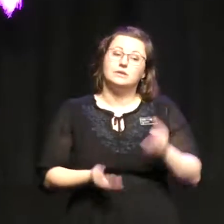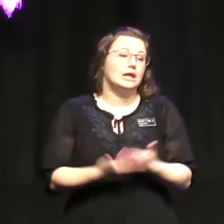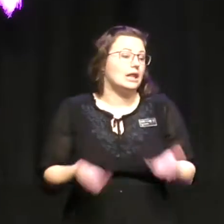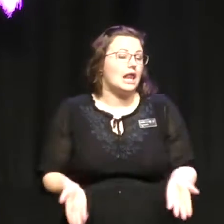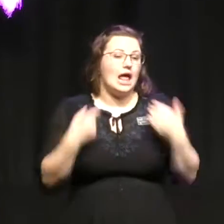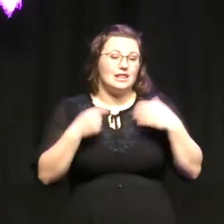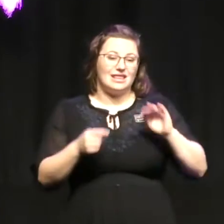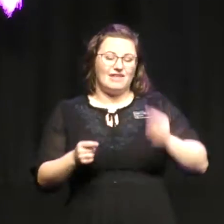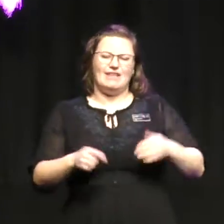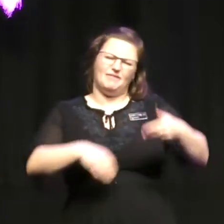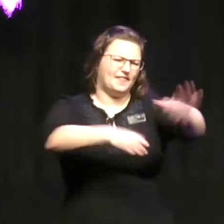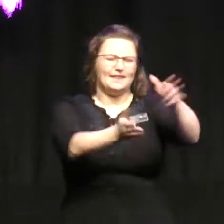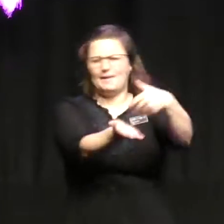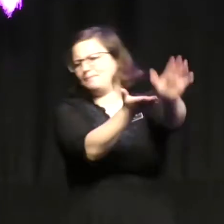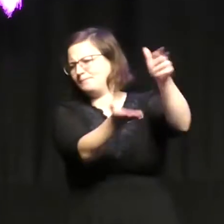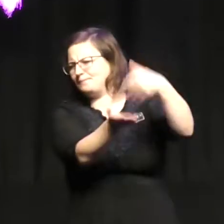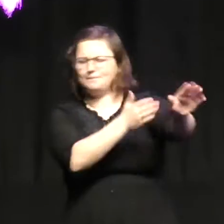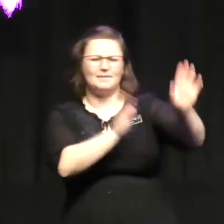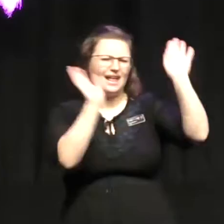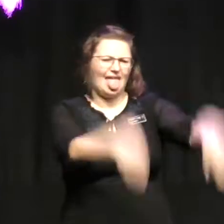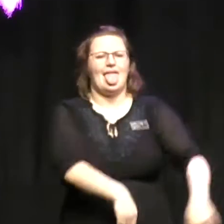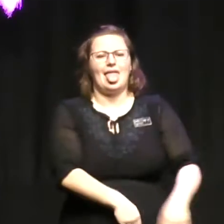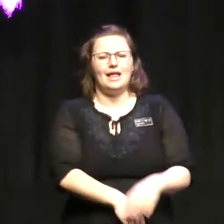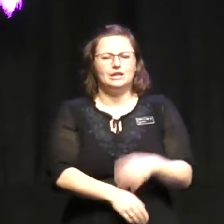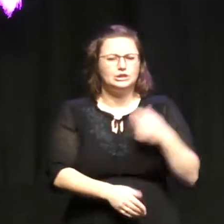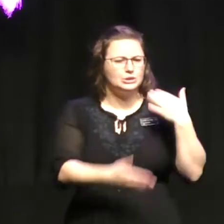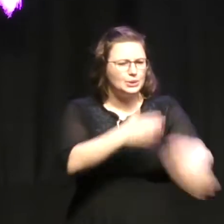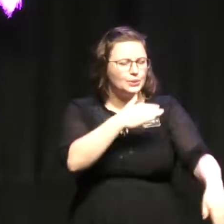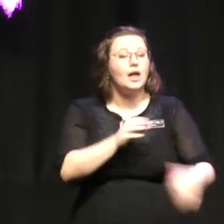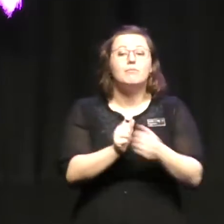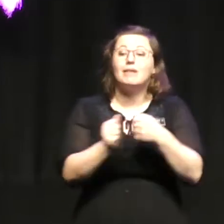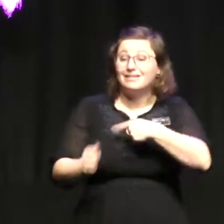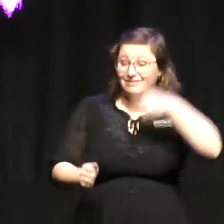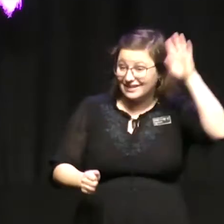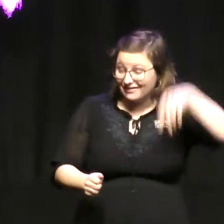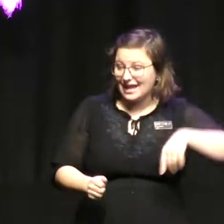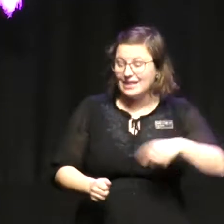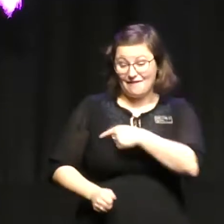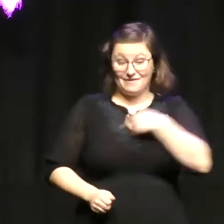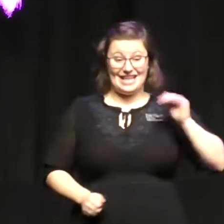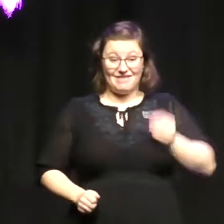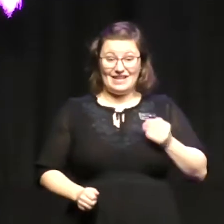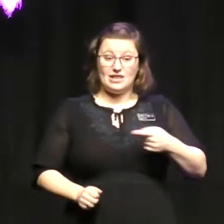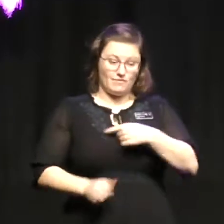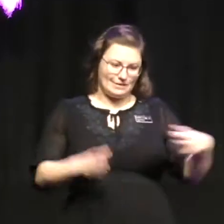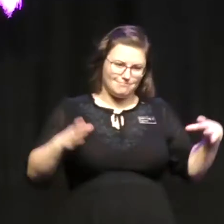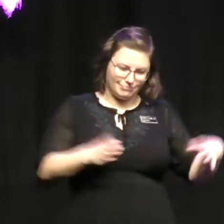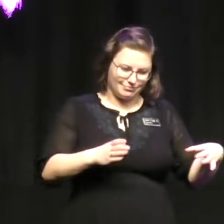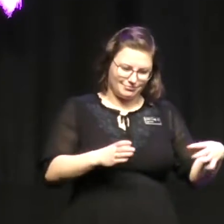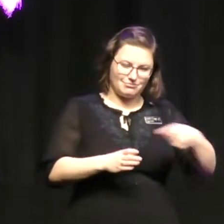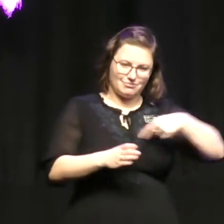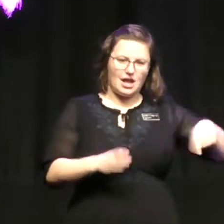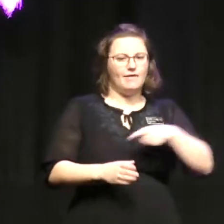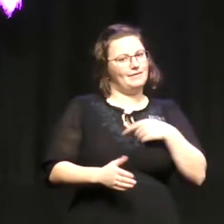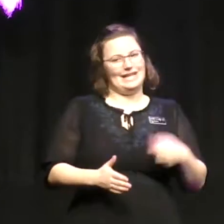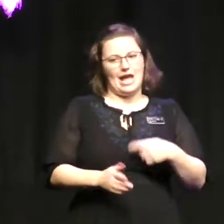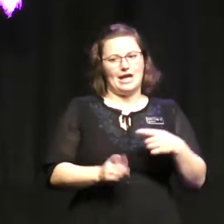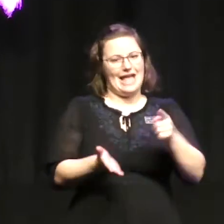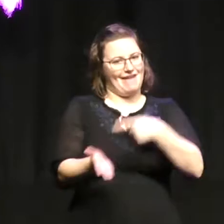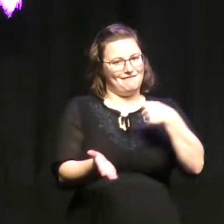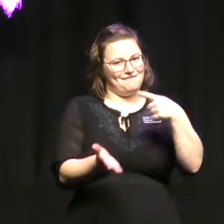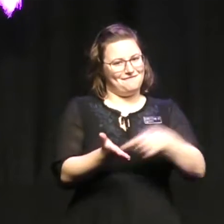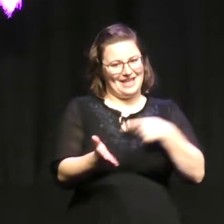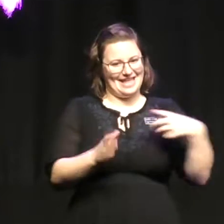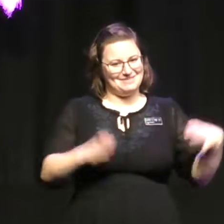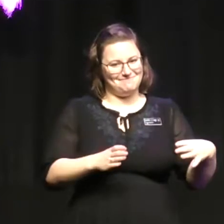were scorned, dismissed, and turned down. But you all know that when we women organize, we are a persistent